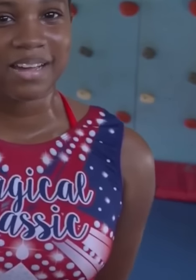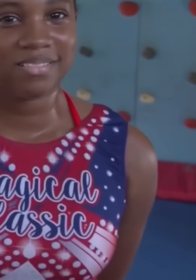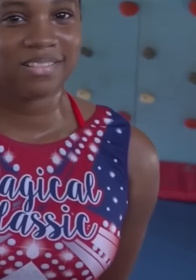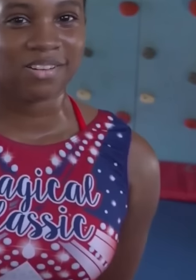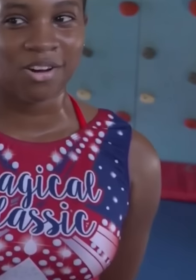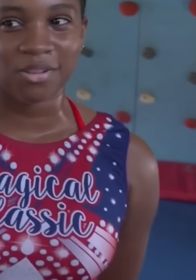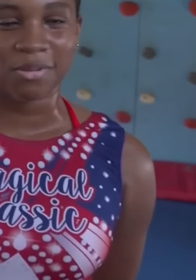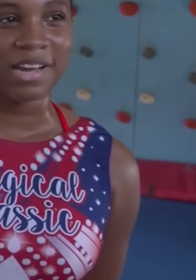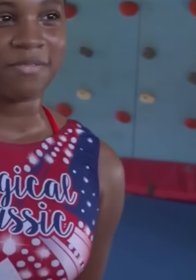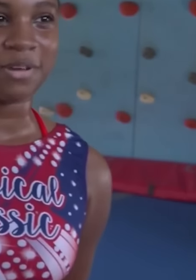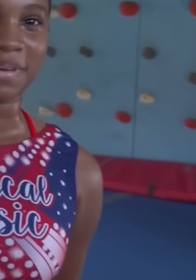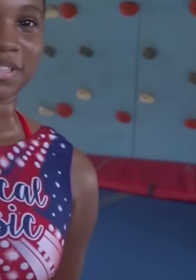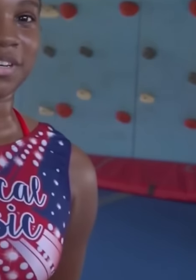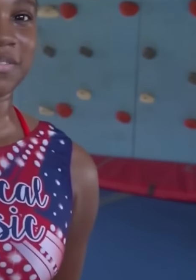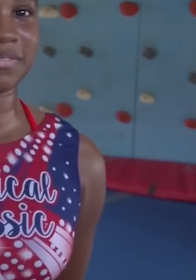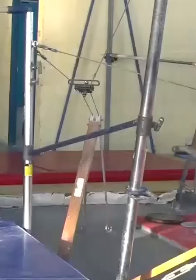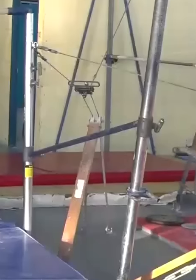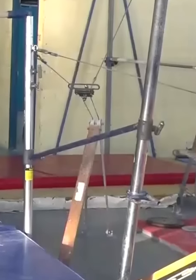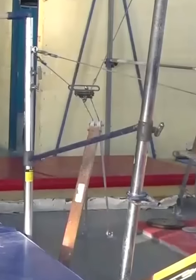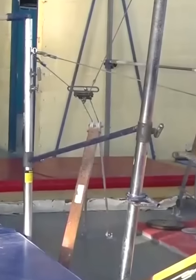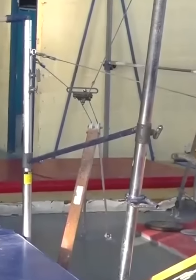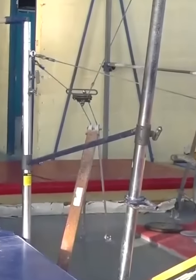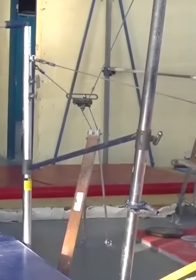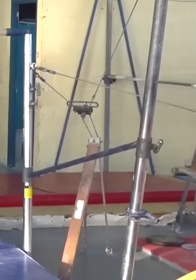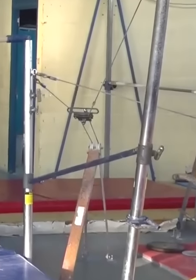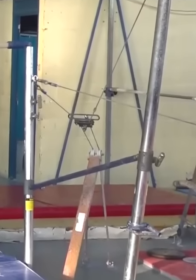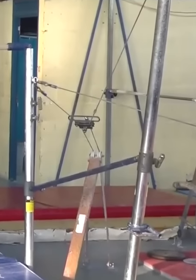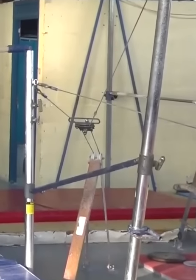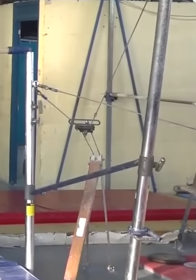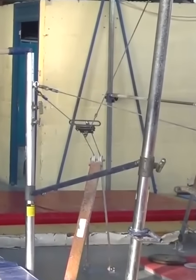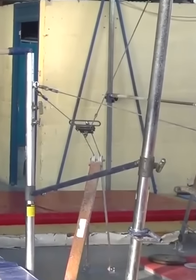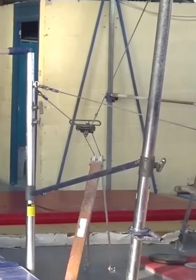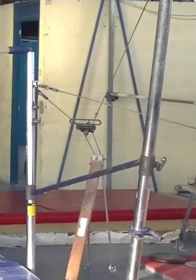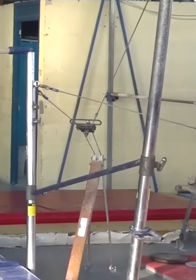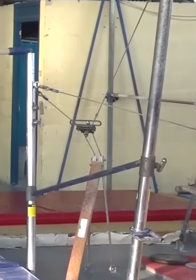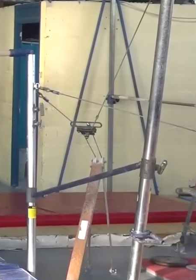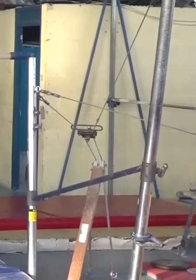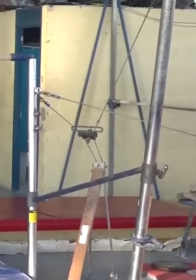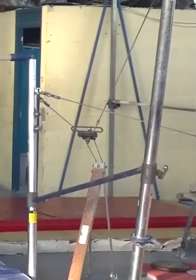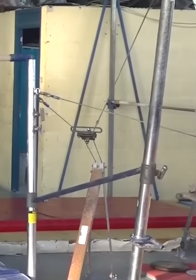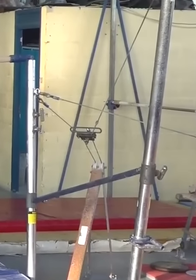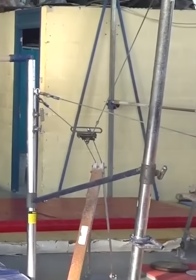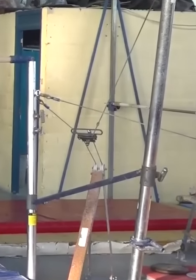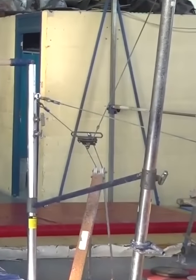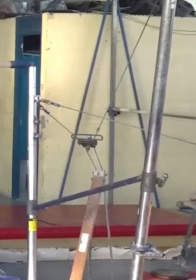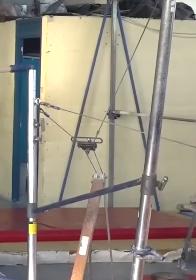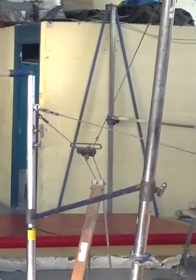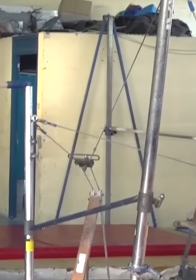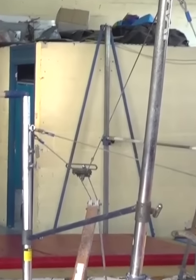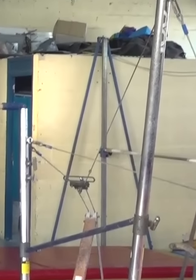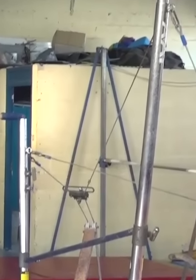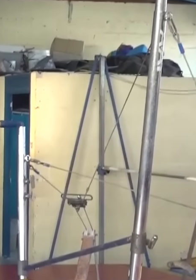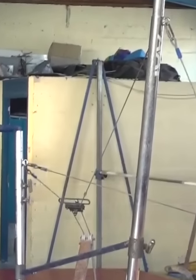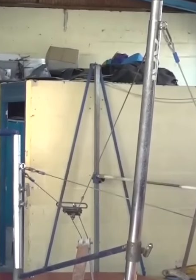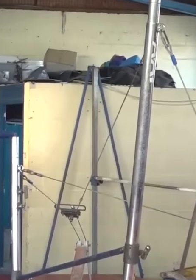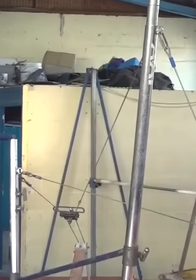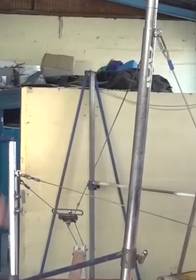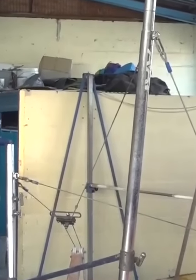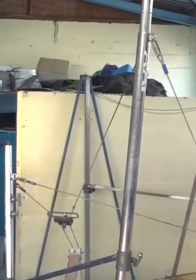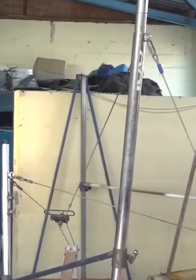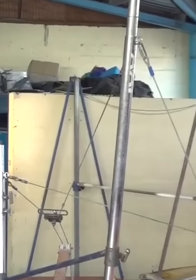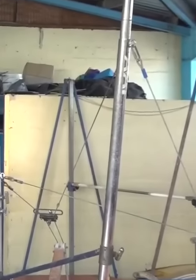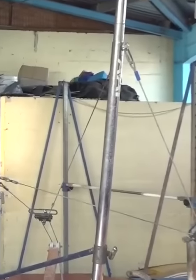that all the work that I've done pays off. Along with Barbados, Trinidad, St. Vincent, Cayman Islands, Belize, and the Bahamas will